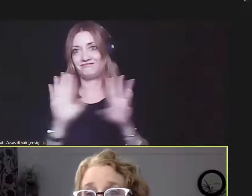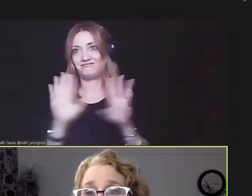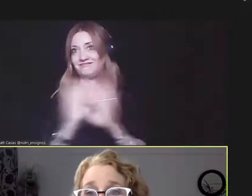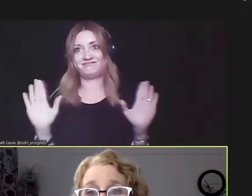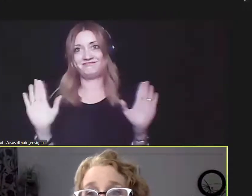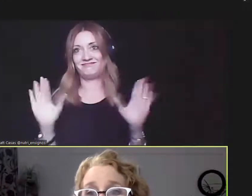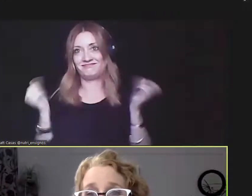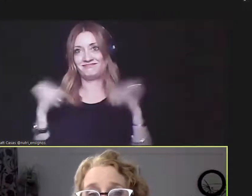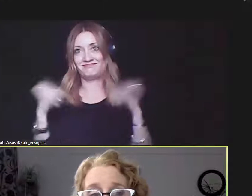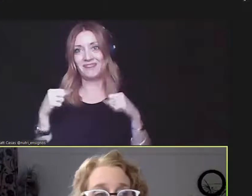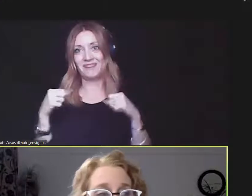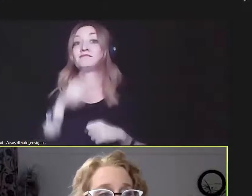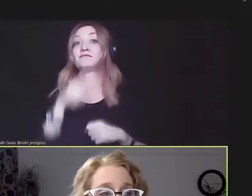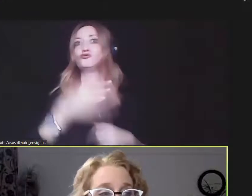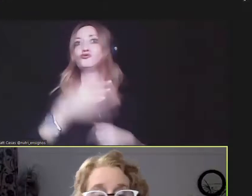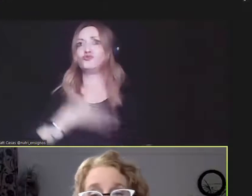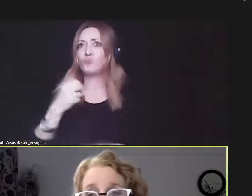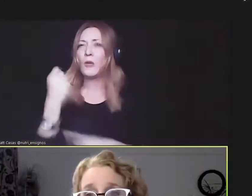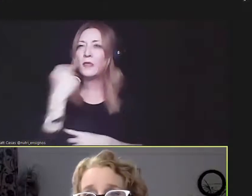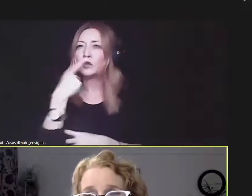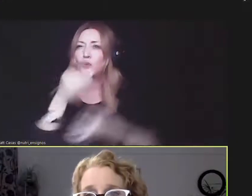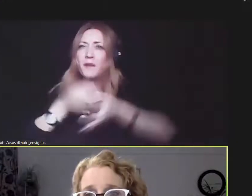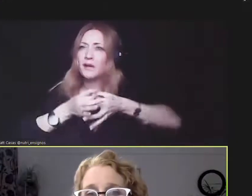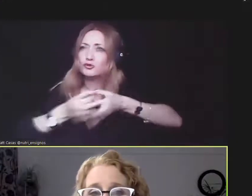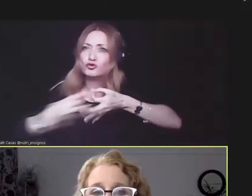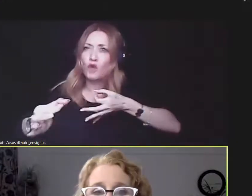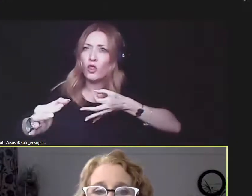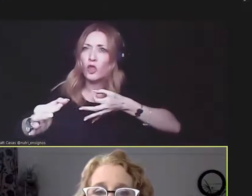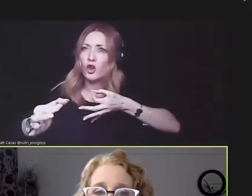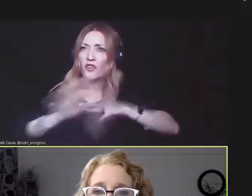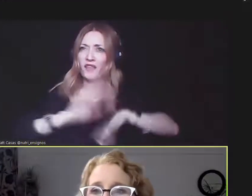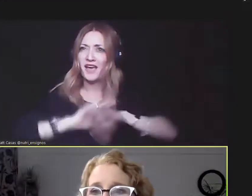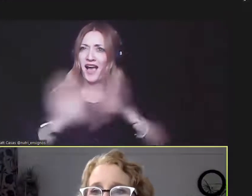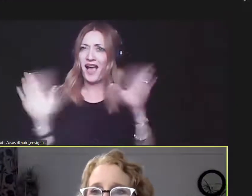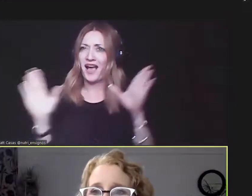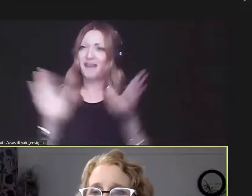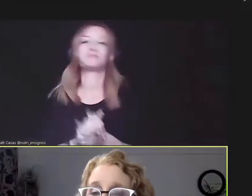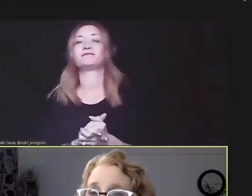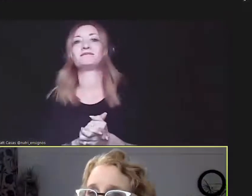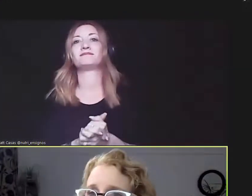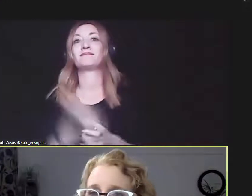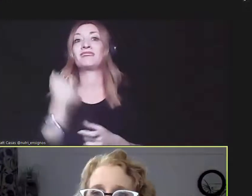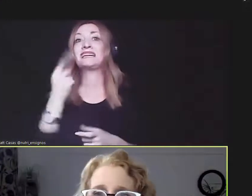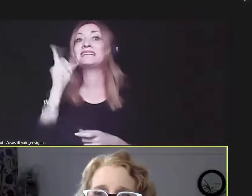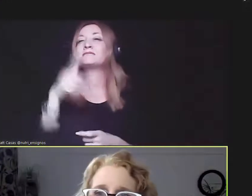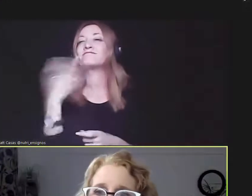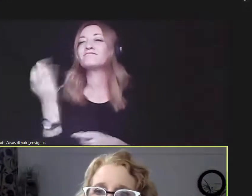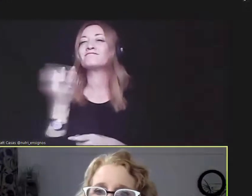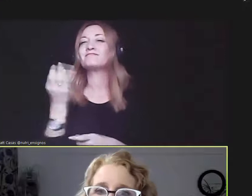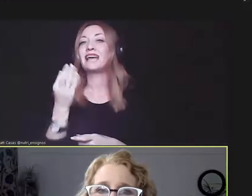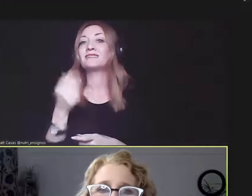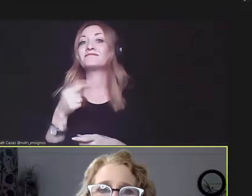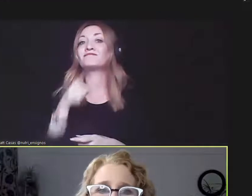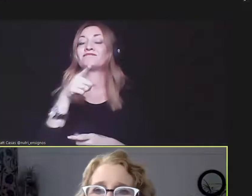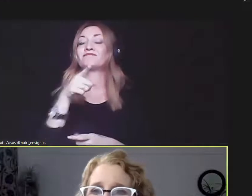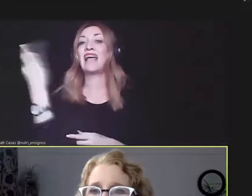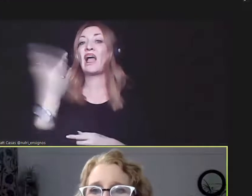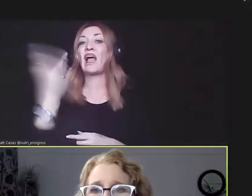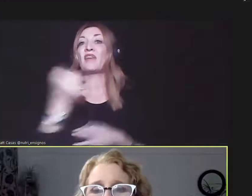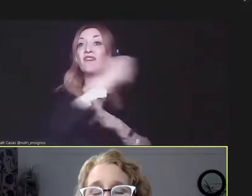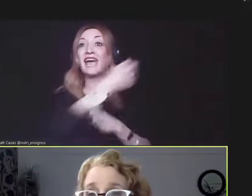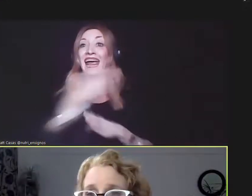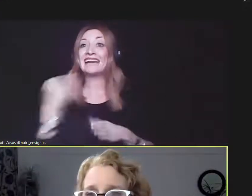thing is that you don't need to put it in a refrigerator. And so just keep it in a cool,